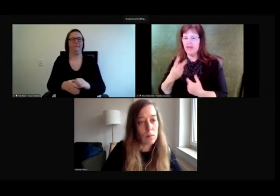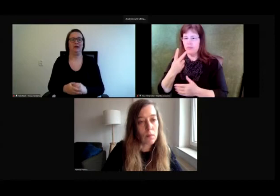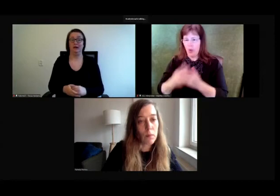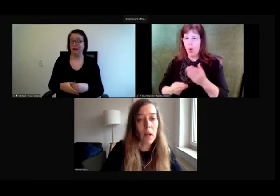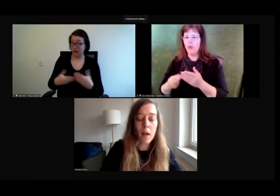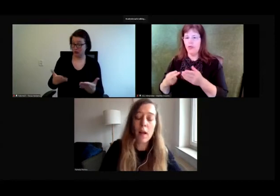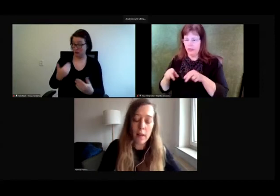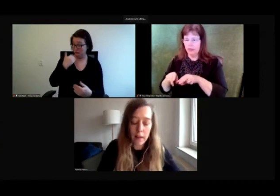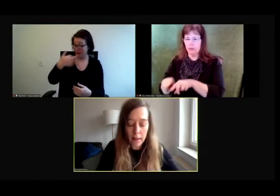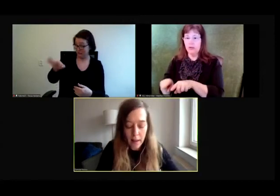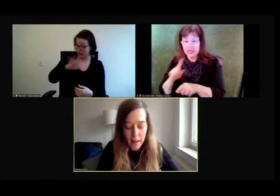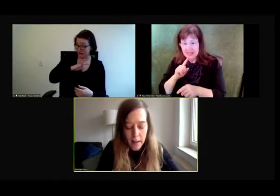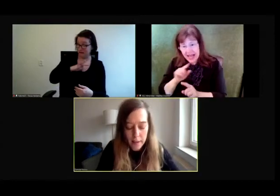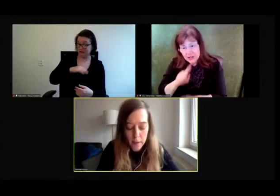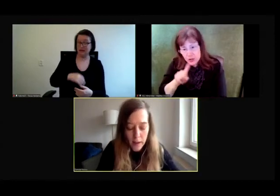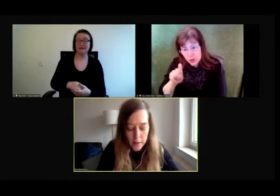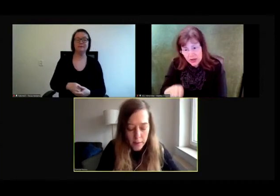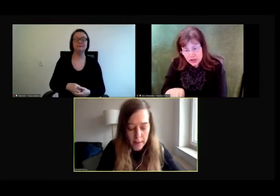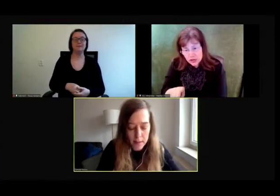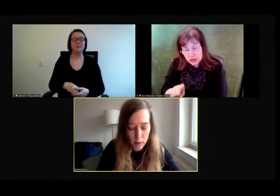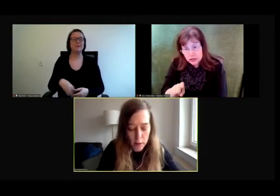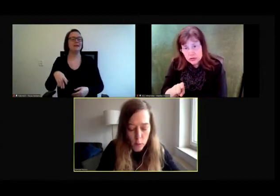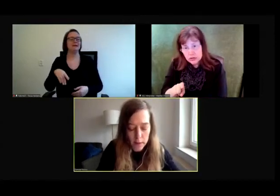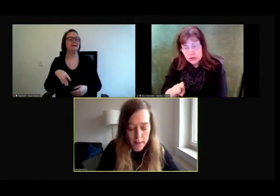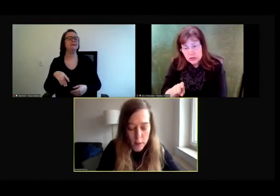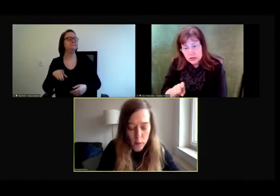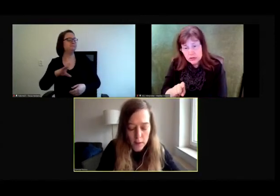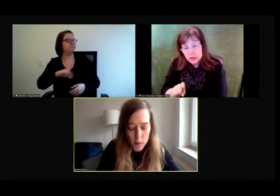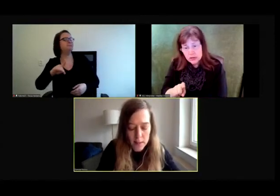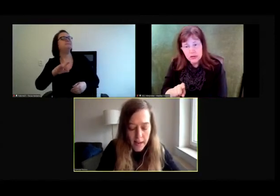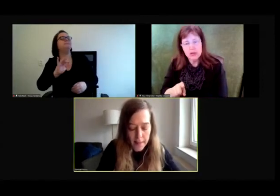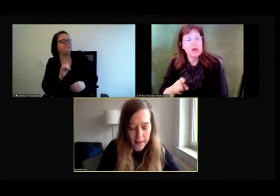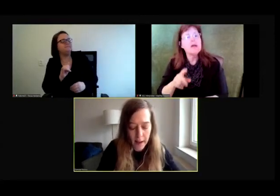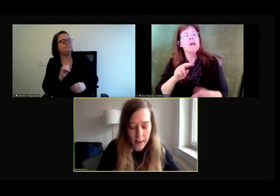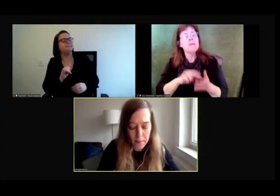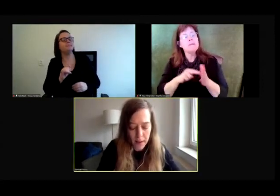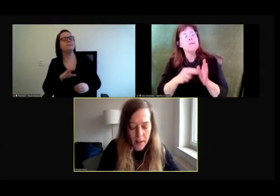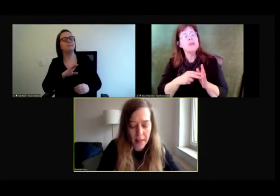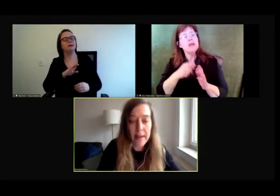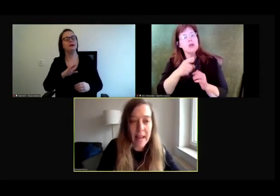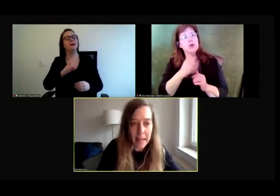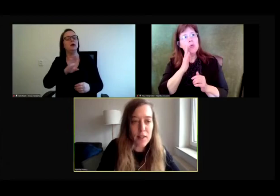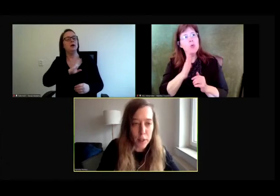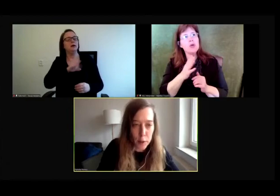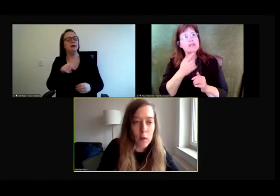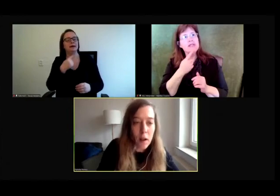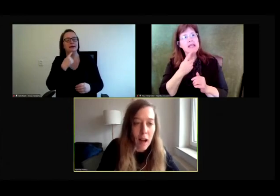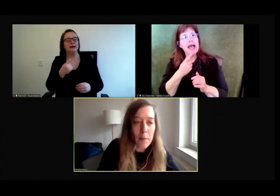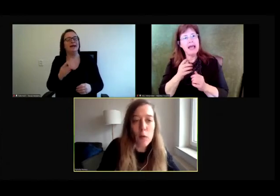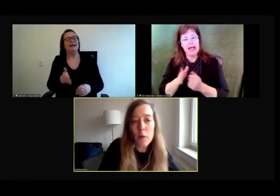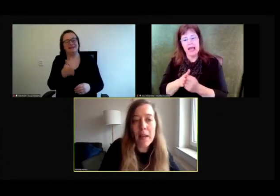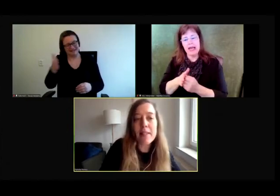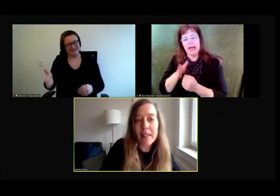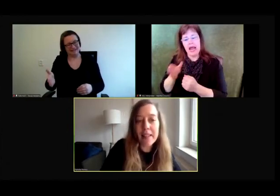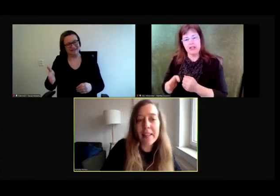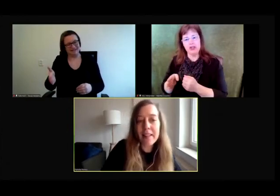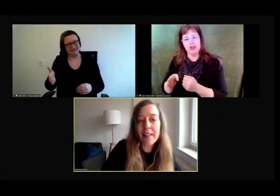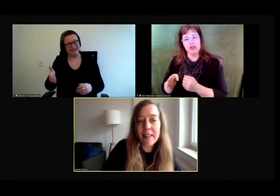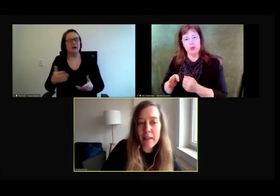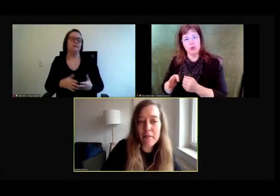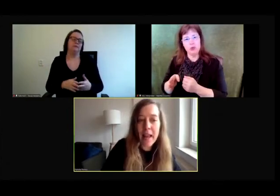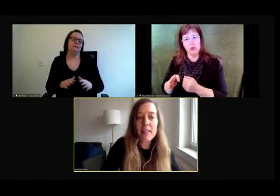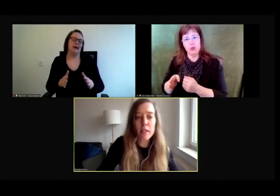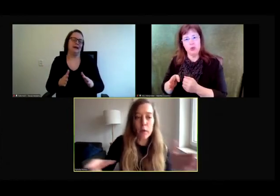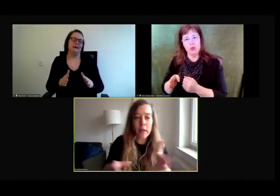Did this answer your question now? Yeah, and so you would also say that that next to. Yeah. I mean, you would